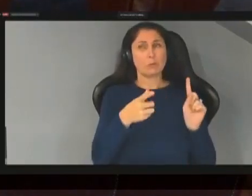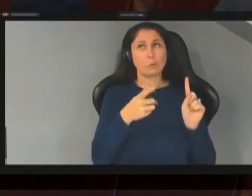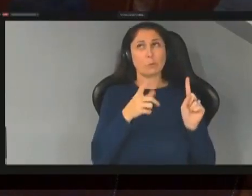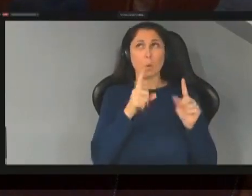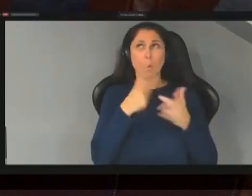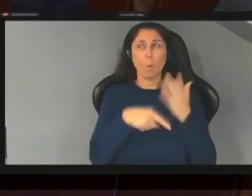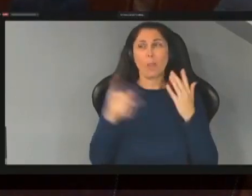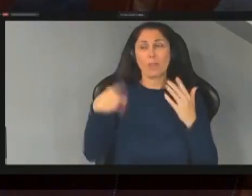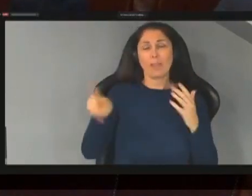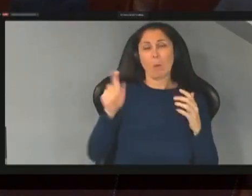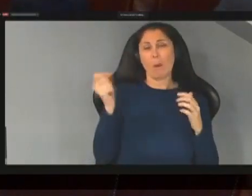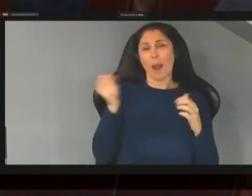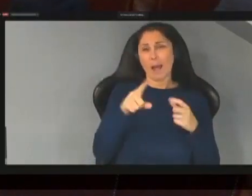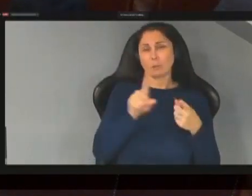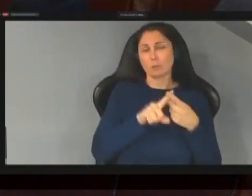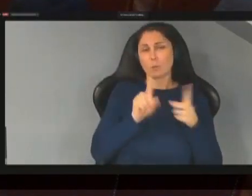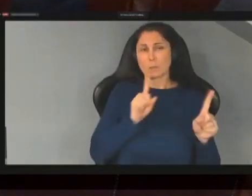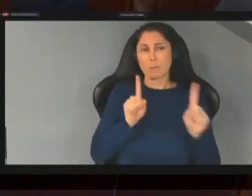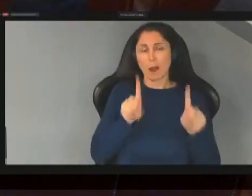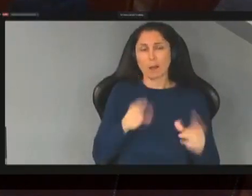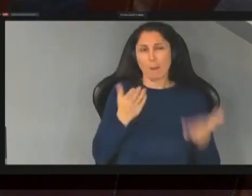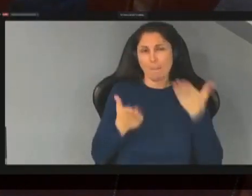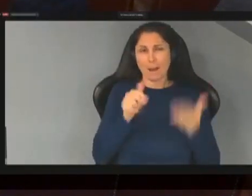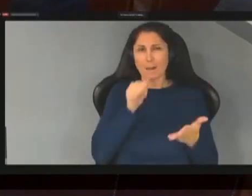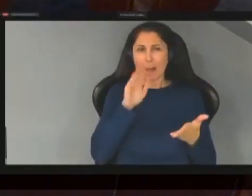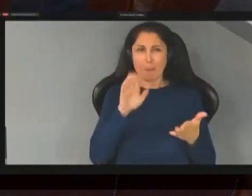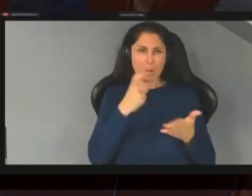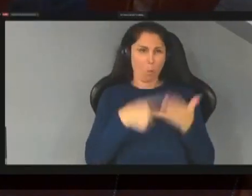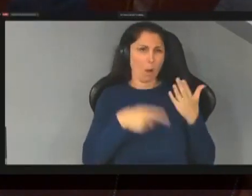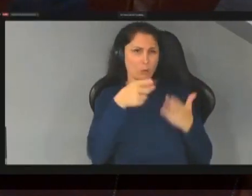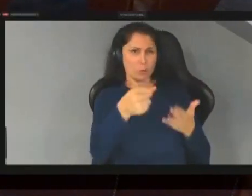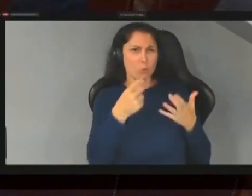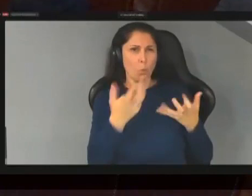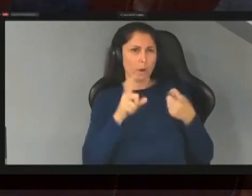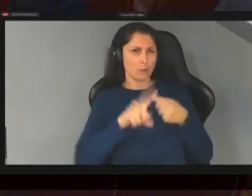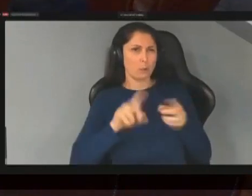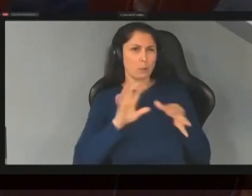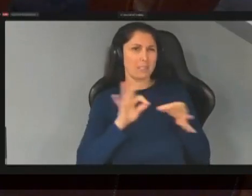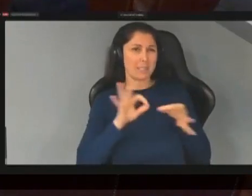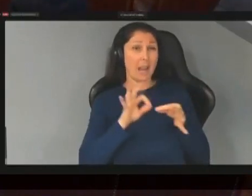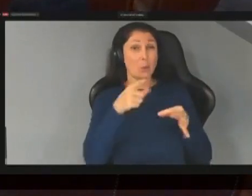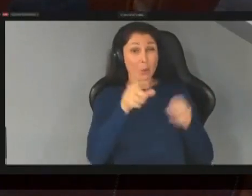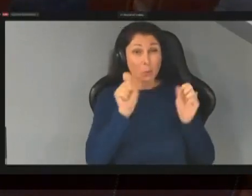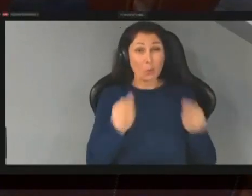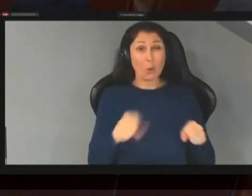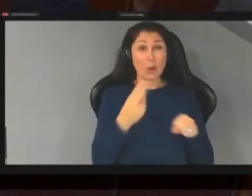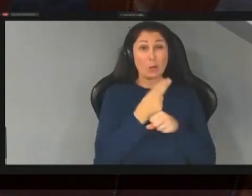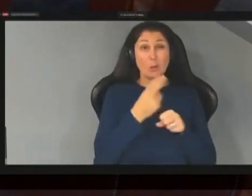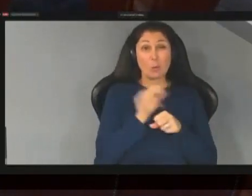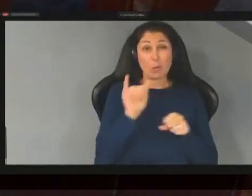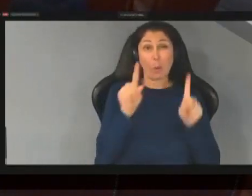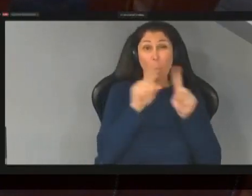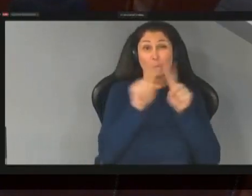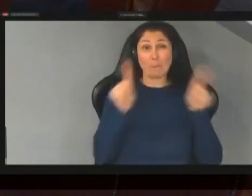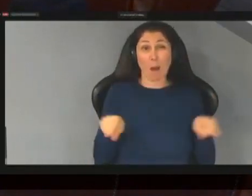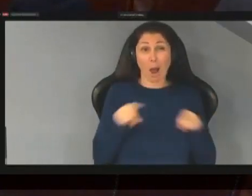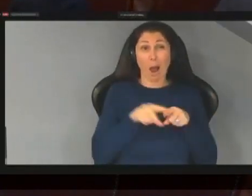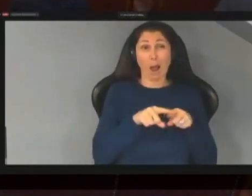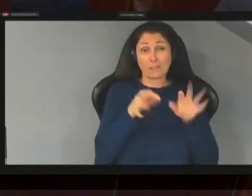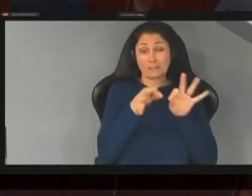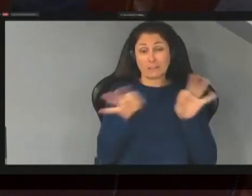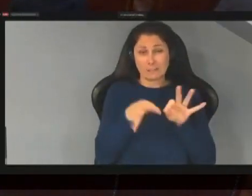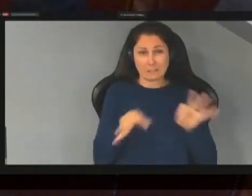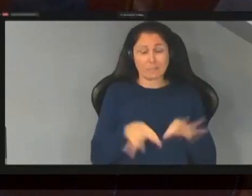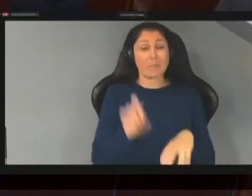what they were asking you to respond to may not be what you wanted to say. So you were able to use those boxes. If this